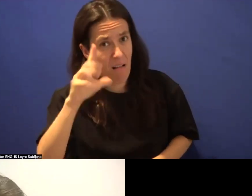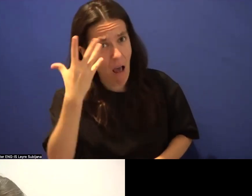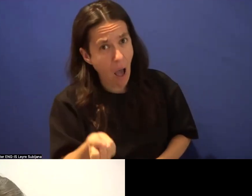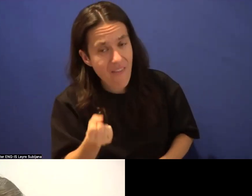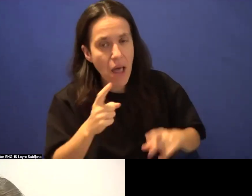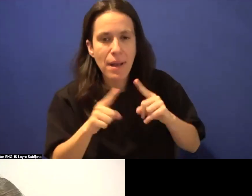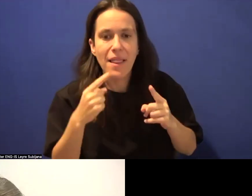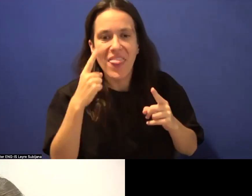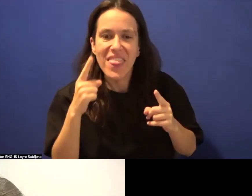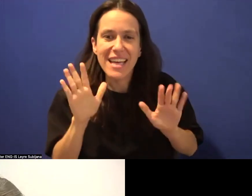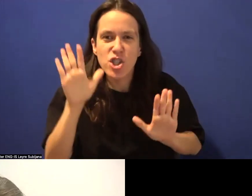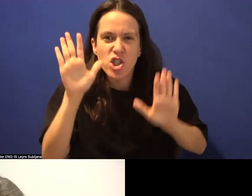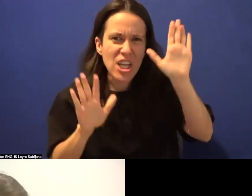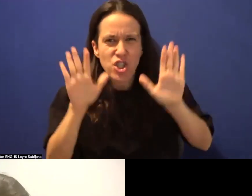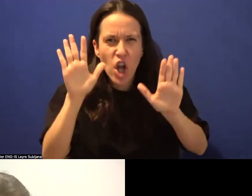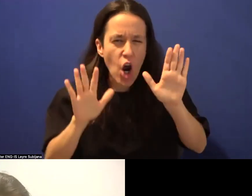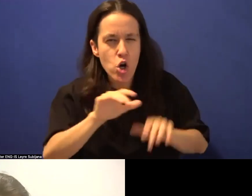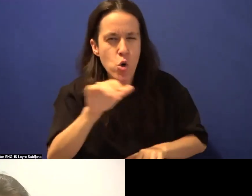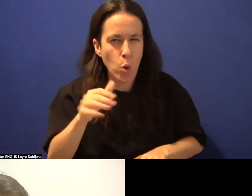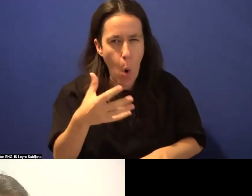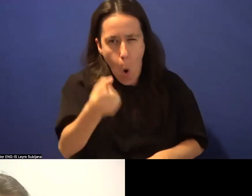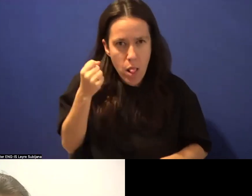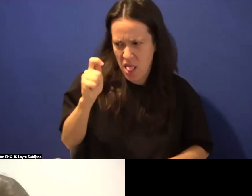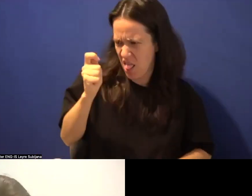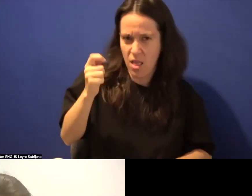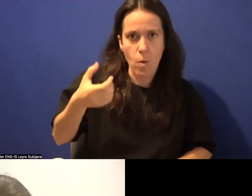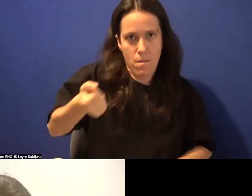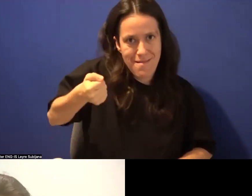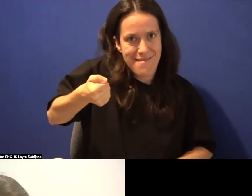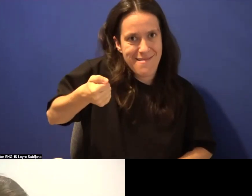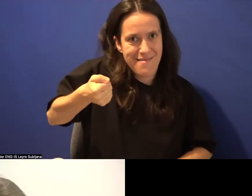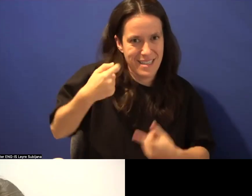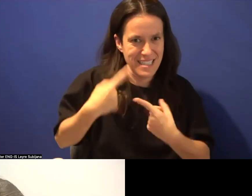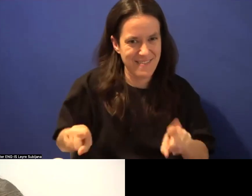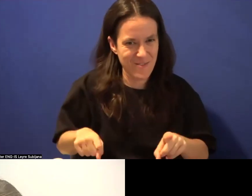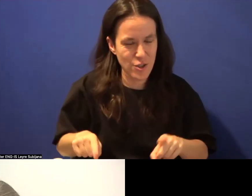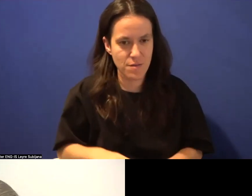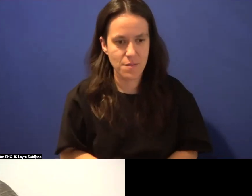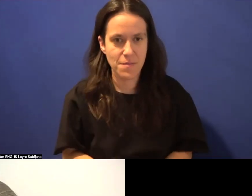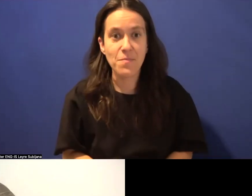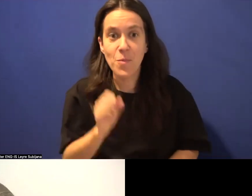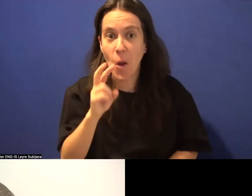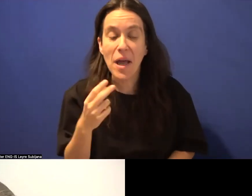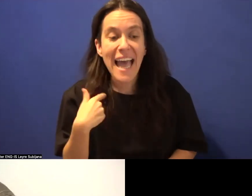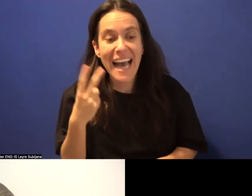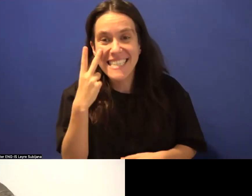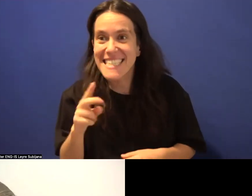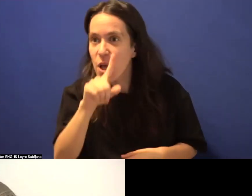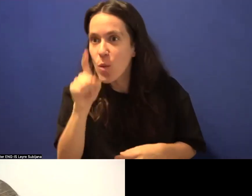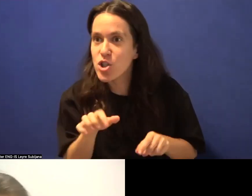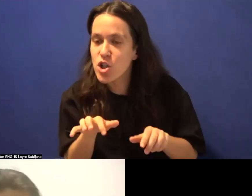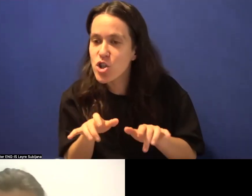aspect of it, that's not how you hold a hammer. Mhm. Okay, and we have questions from chat. First question